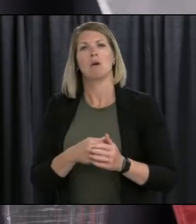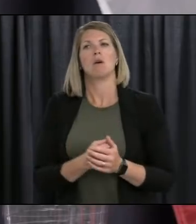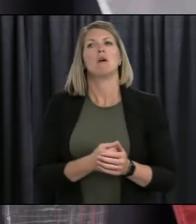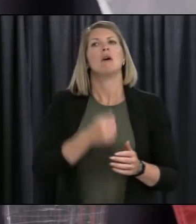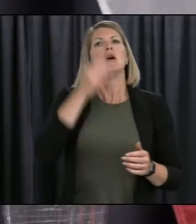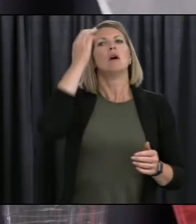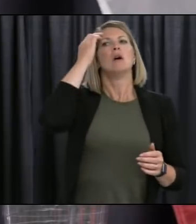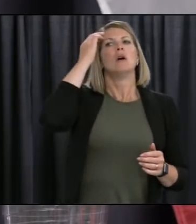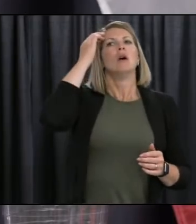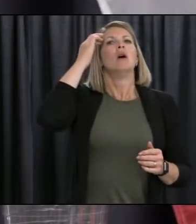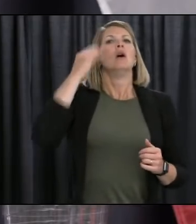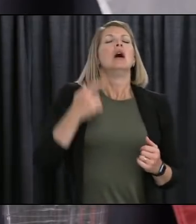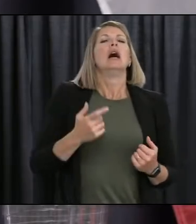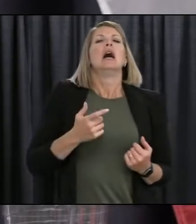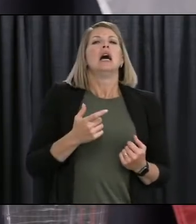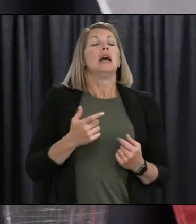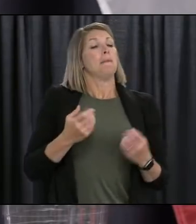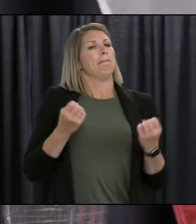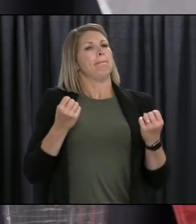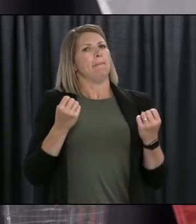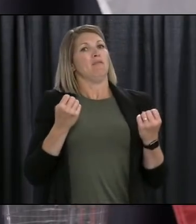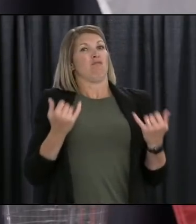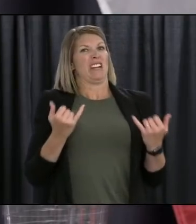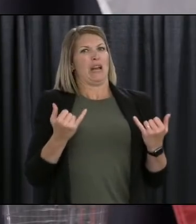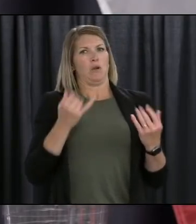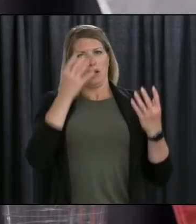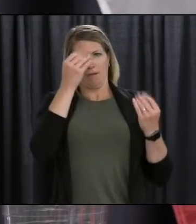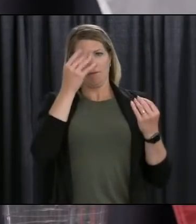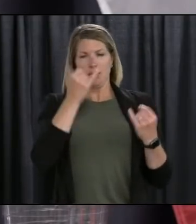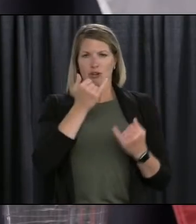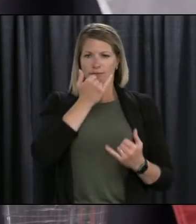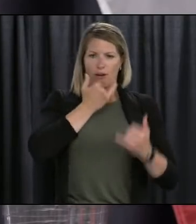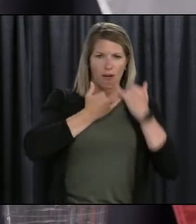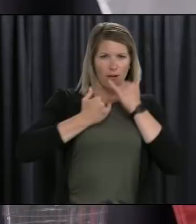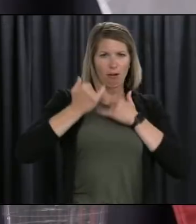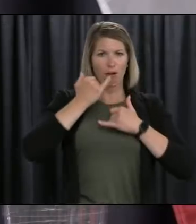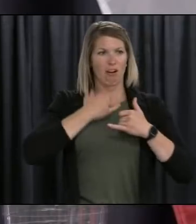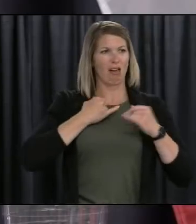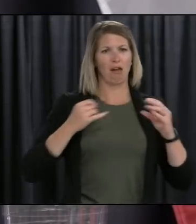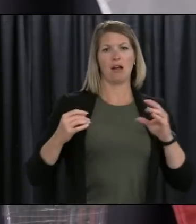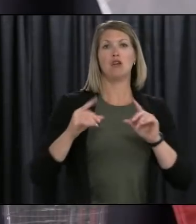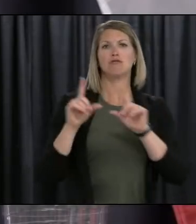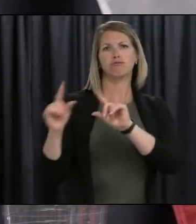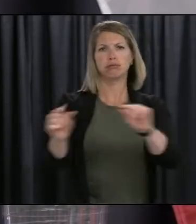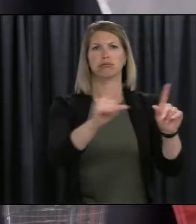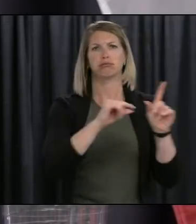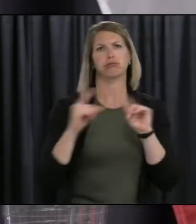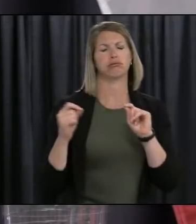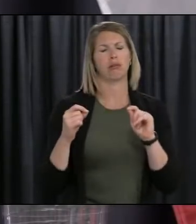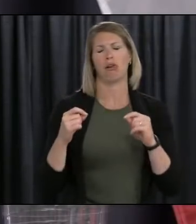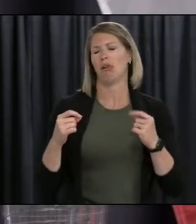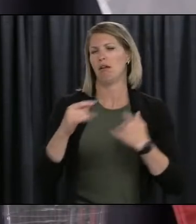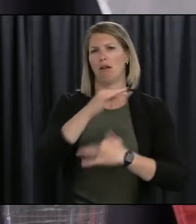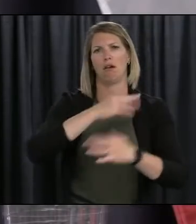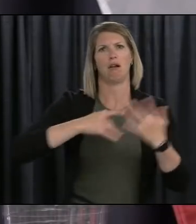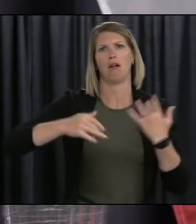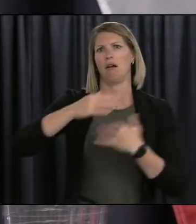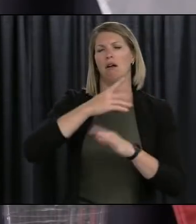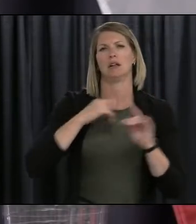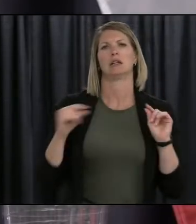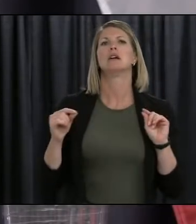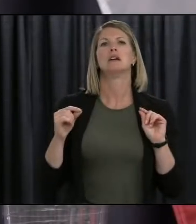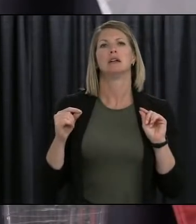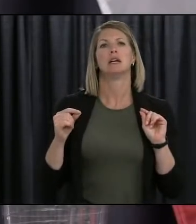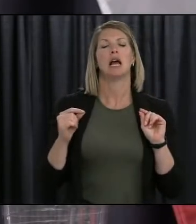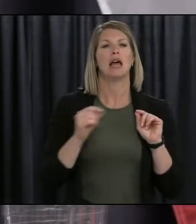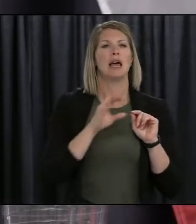a considerable amount of misinformation and stories that are out there on social media that have burned up an awful